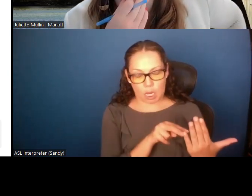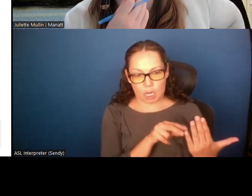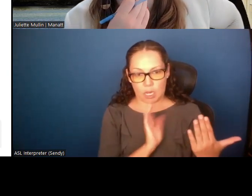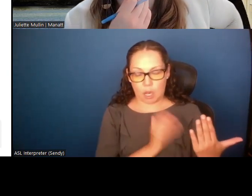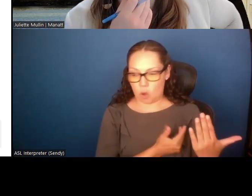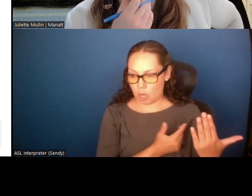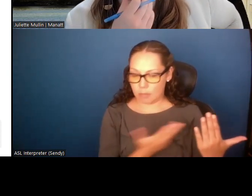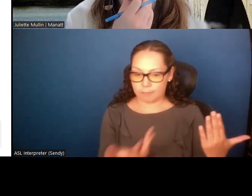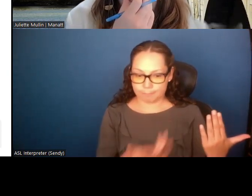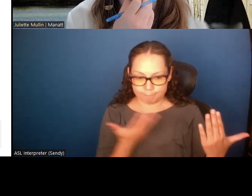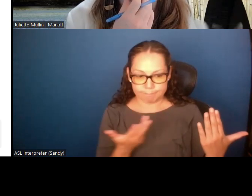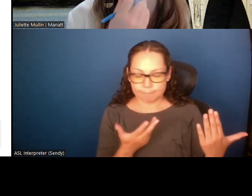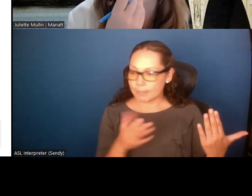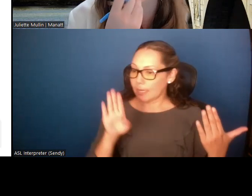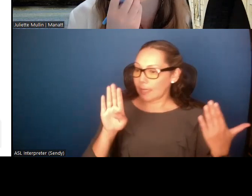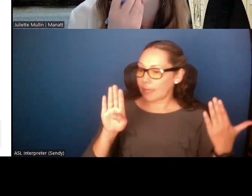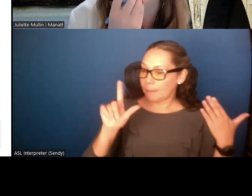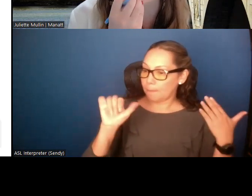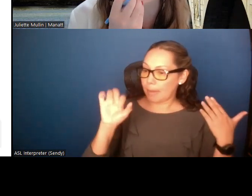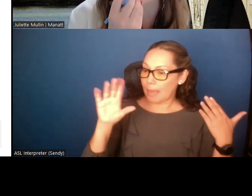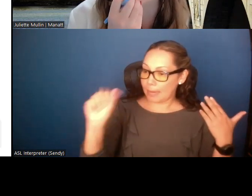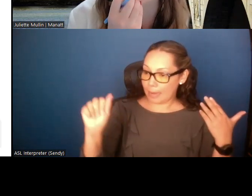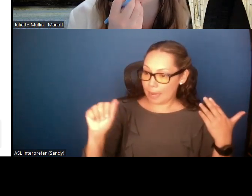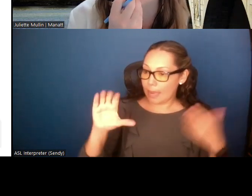We have Blanca Castro with her hand raised.